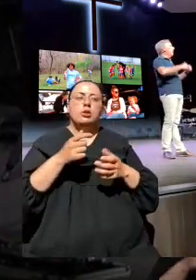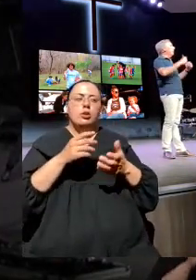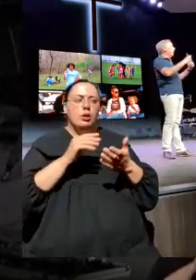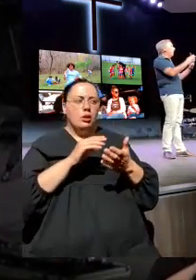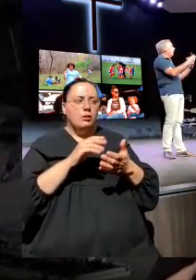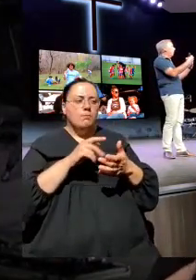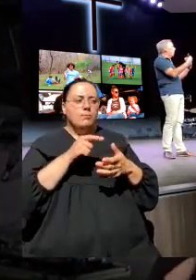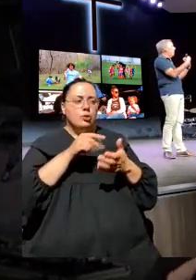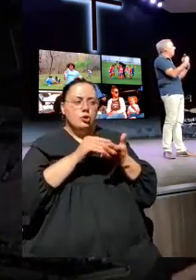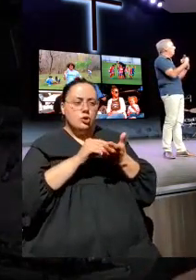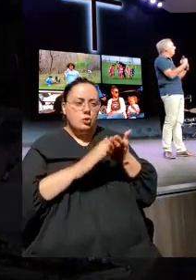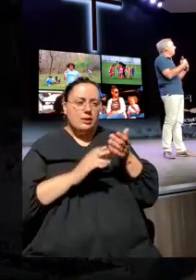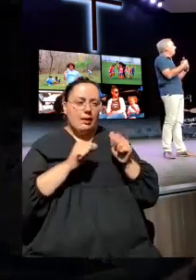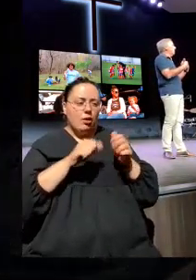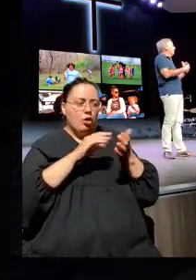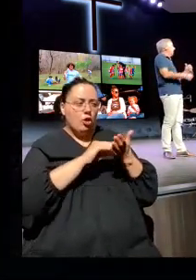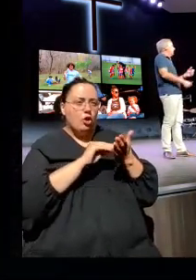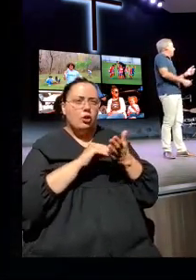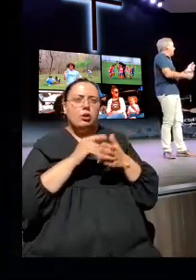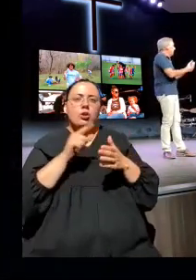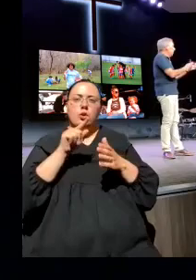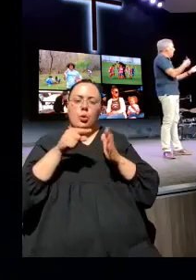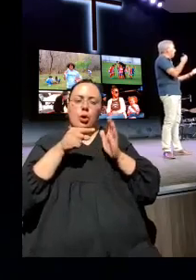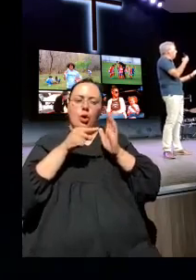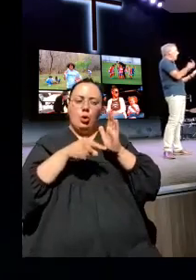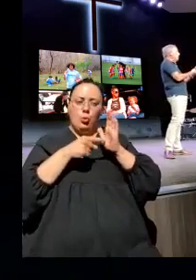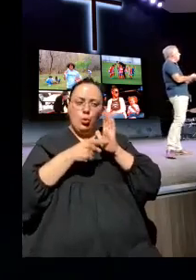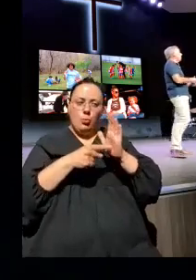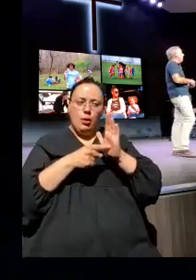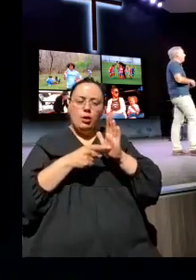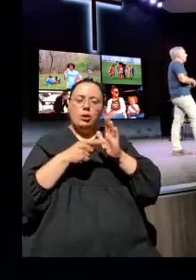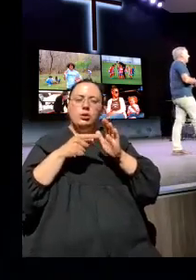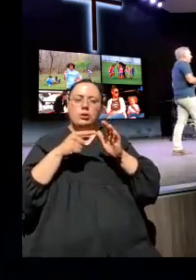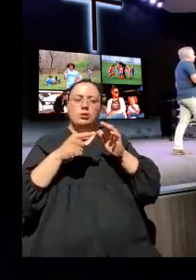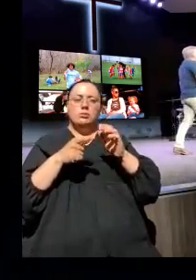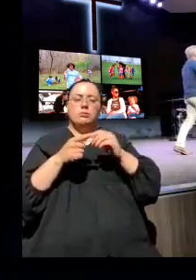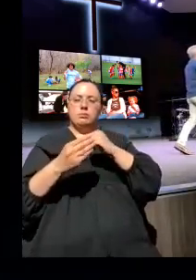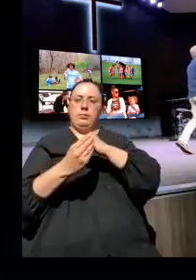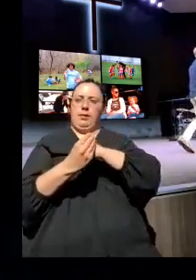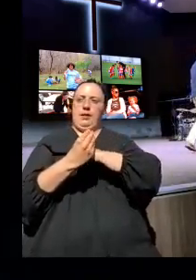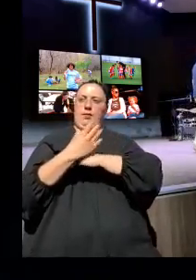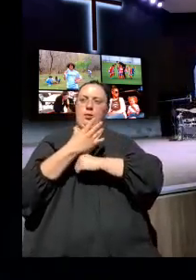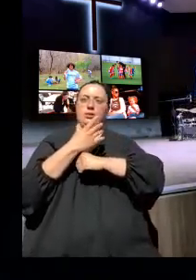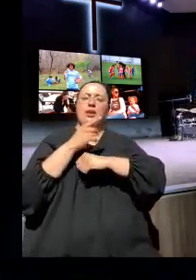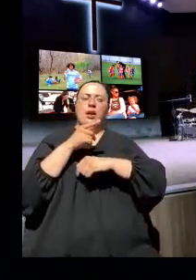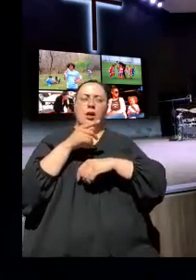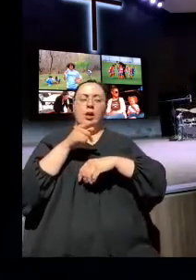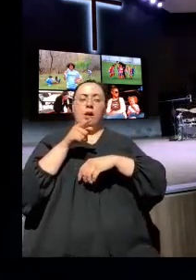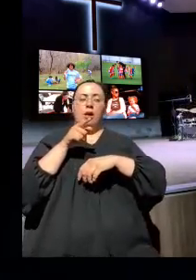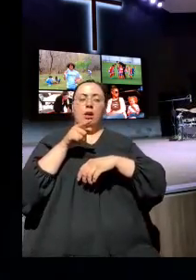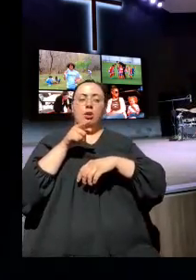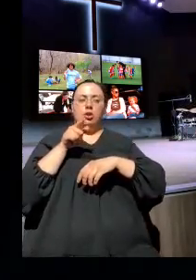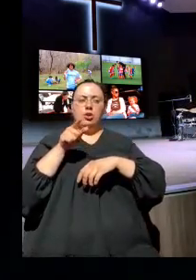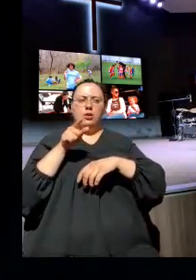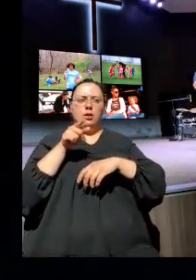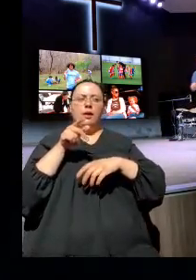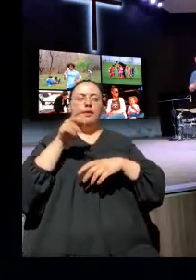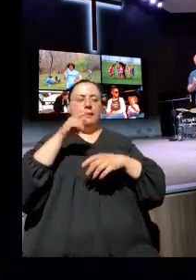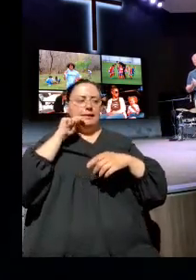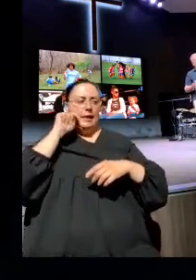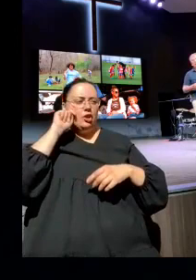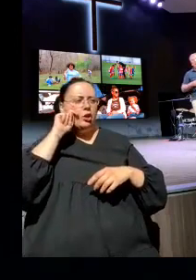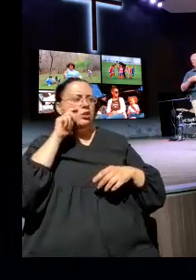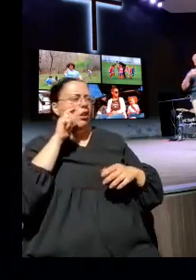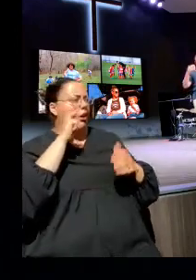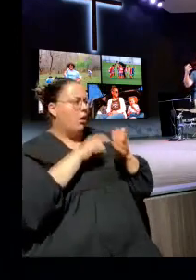are now a role model of influence in their lives. So they're watching how you respond to other students and the type of patience you have and the